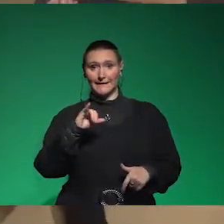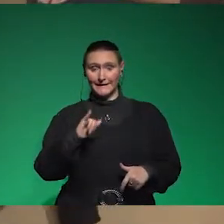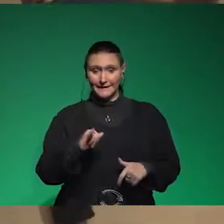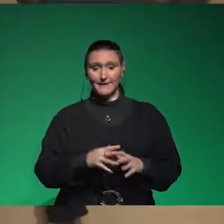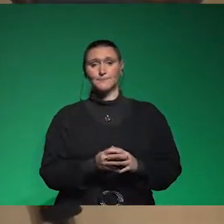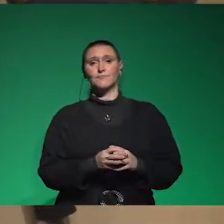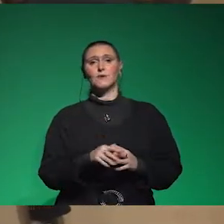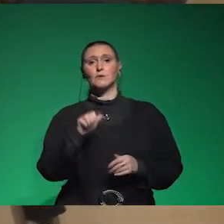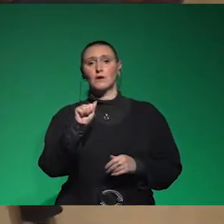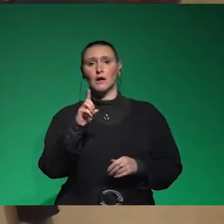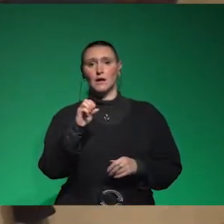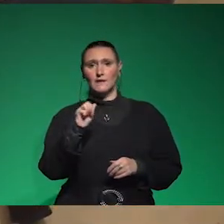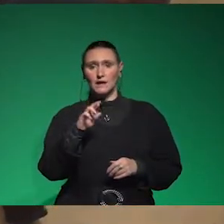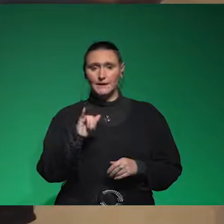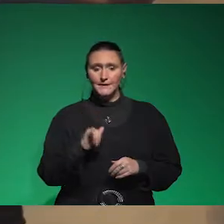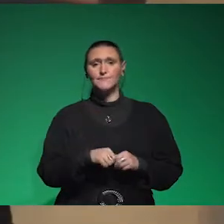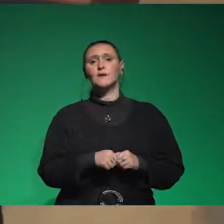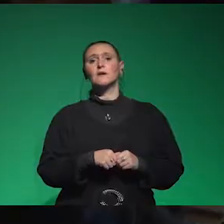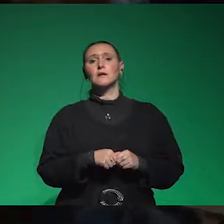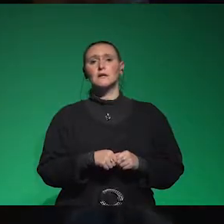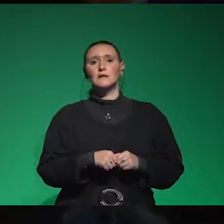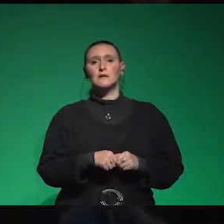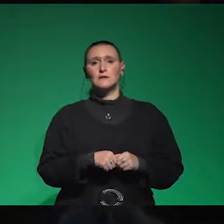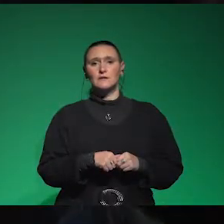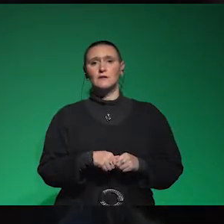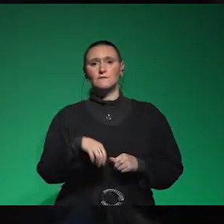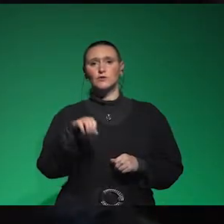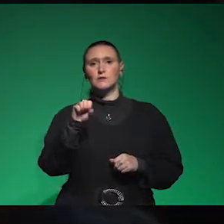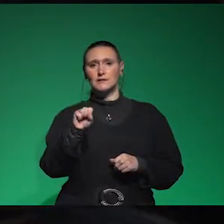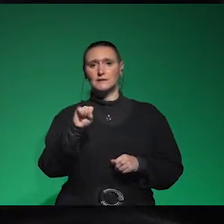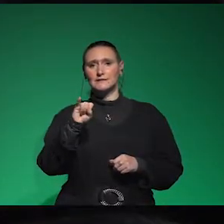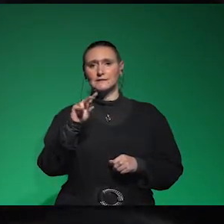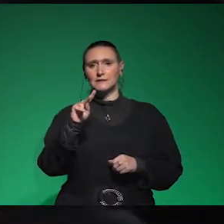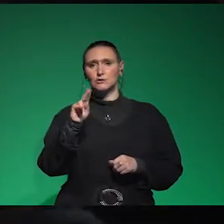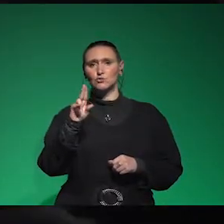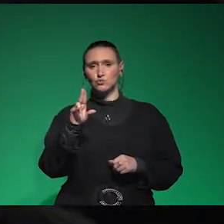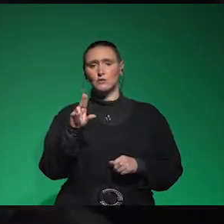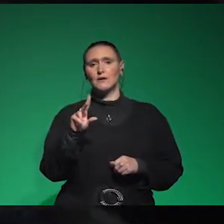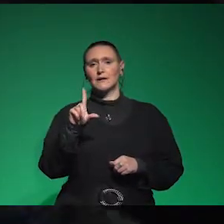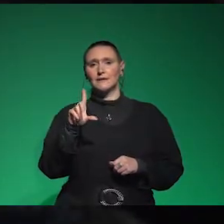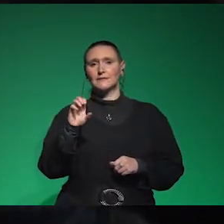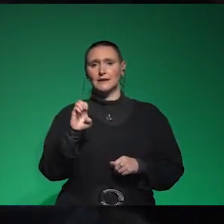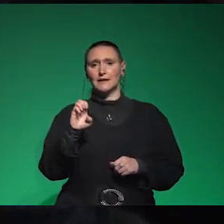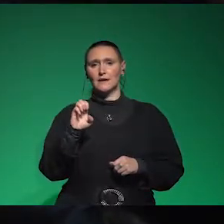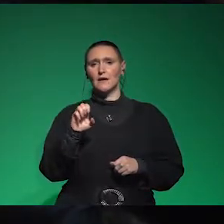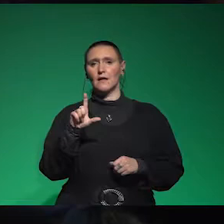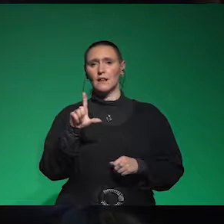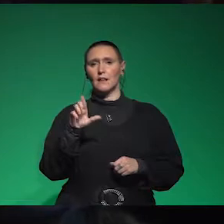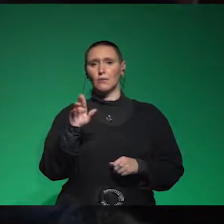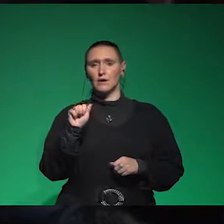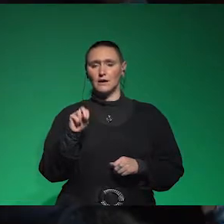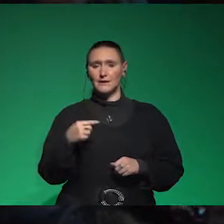Budaya, Sikukeluang, together with Fabian Brambach. You will be in conversation. And